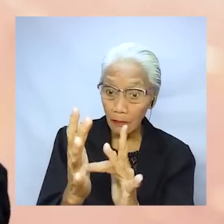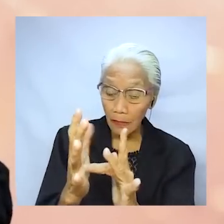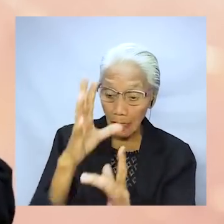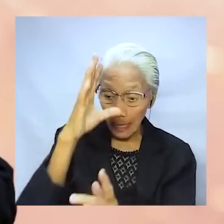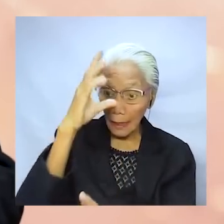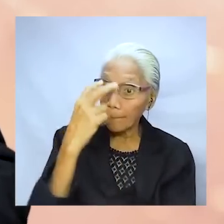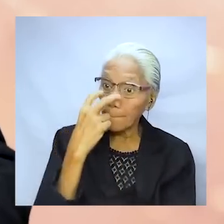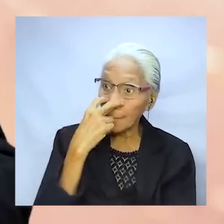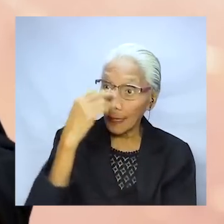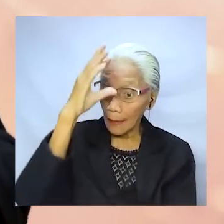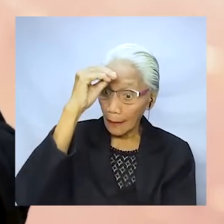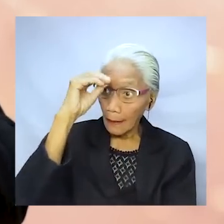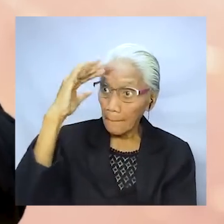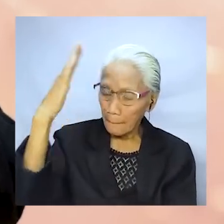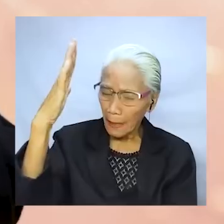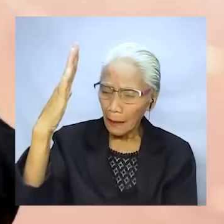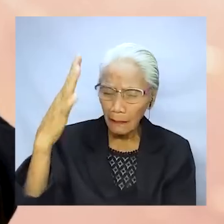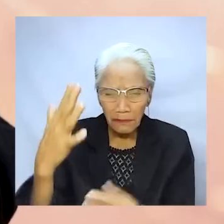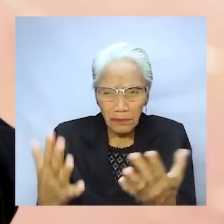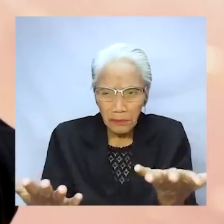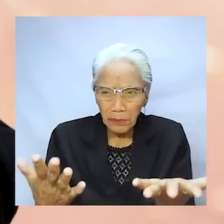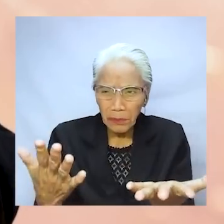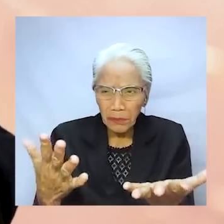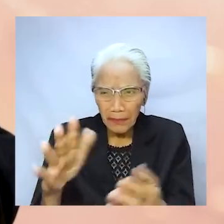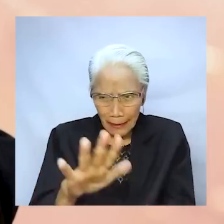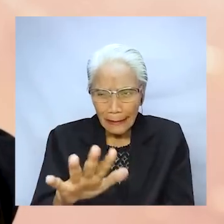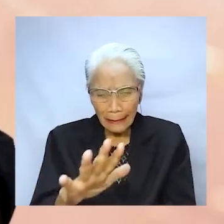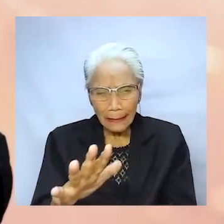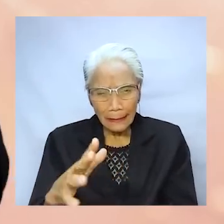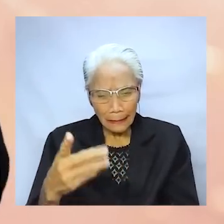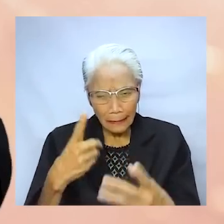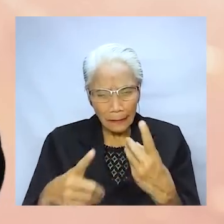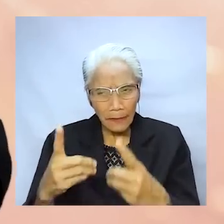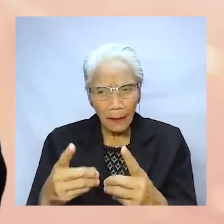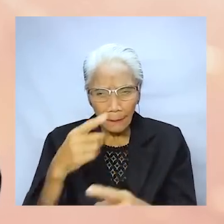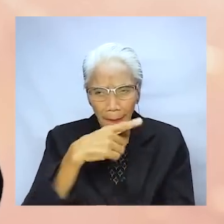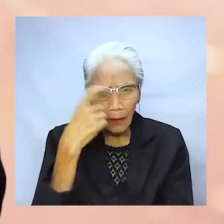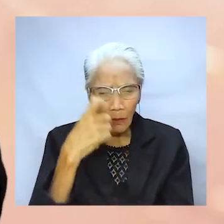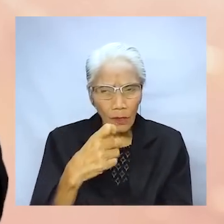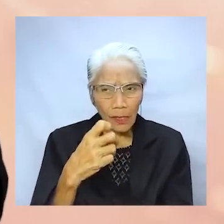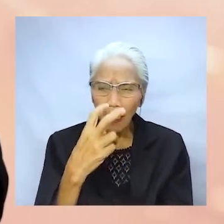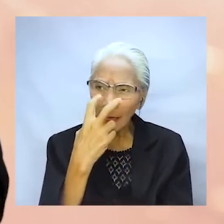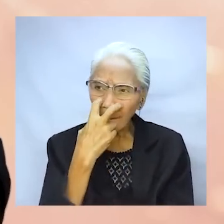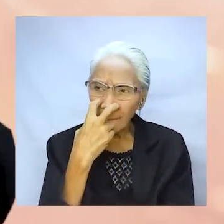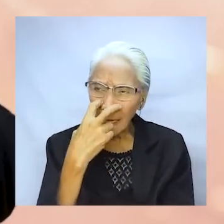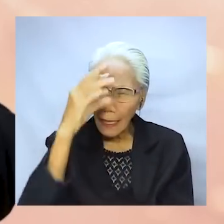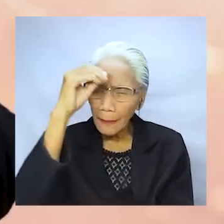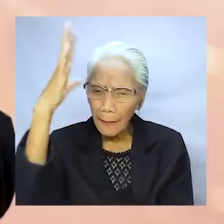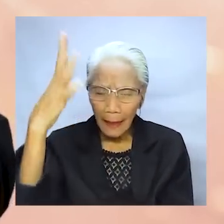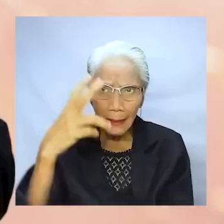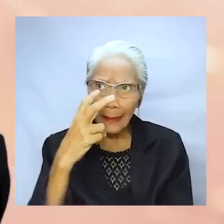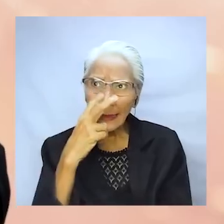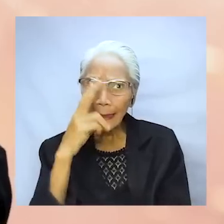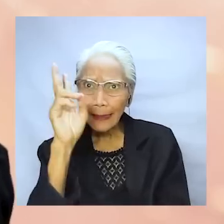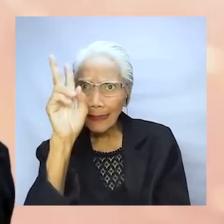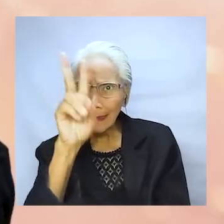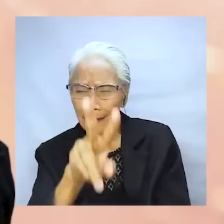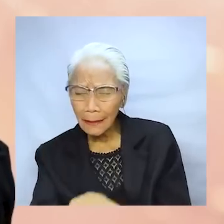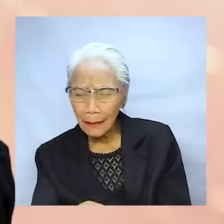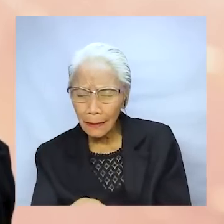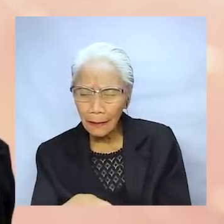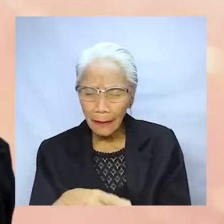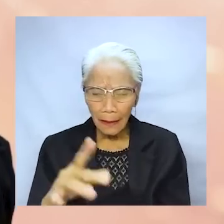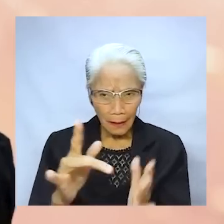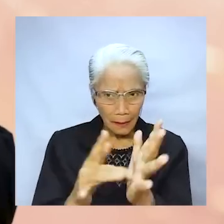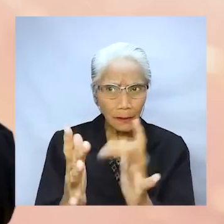really quite dramatic, because the blind man could not see Jesus. He could hear